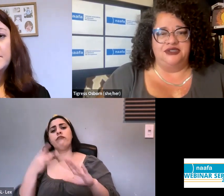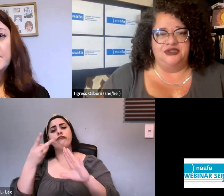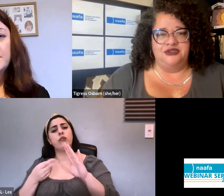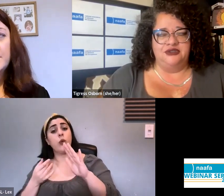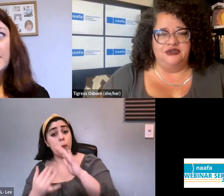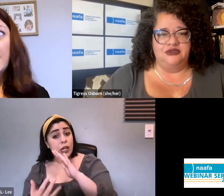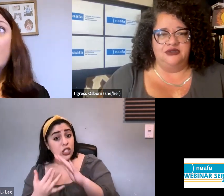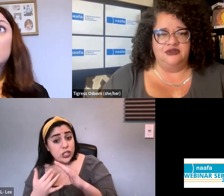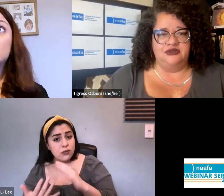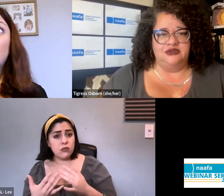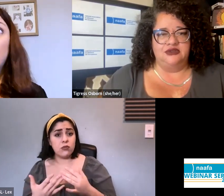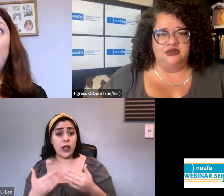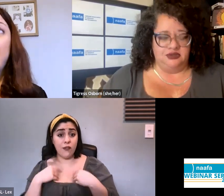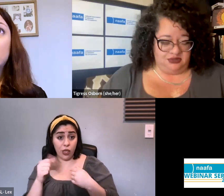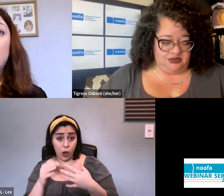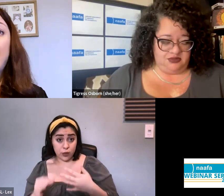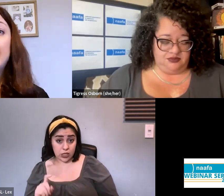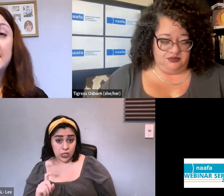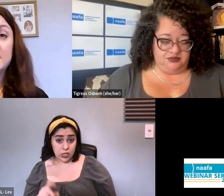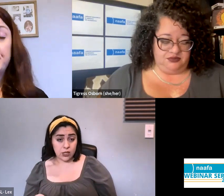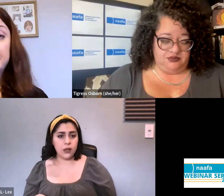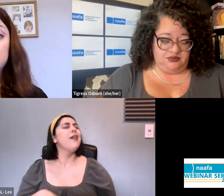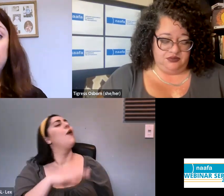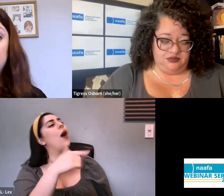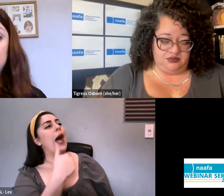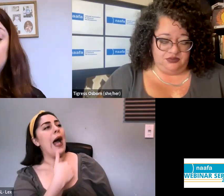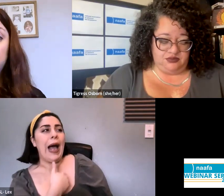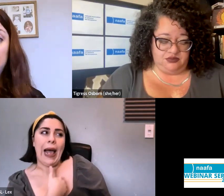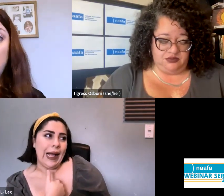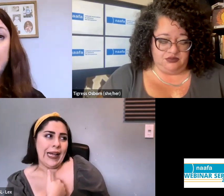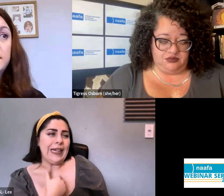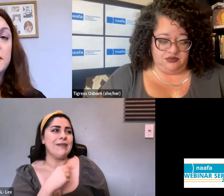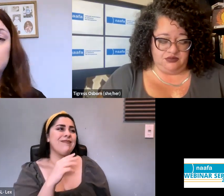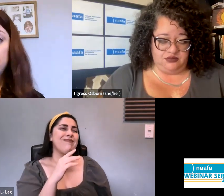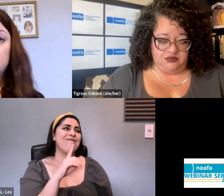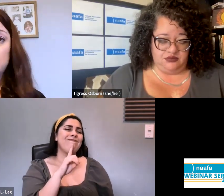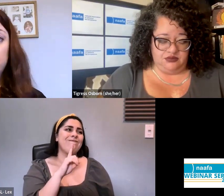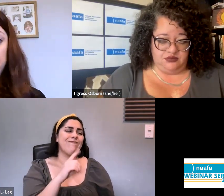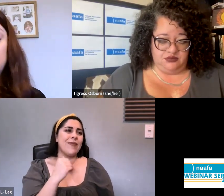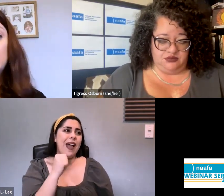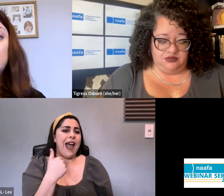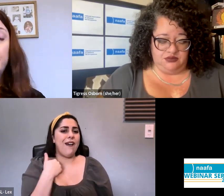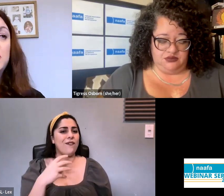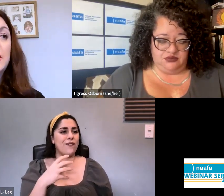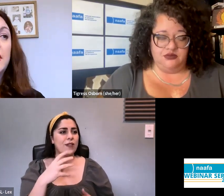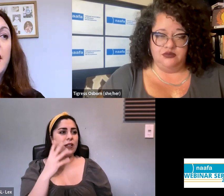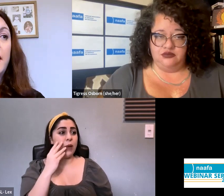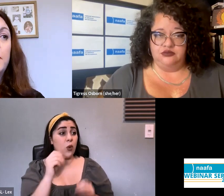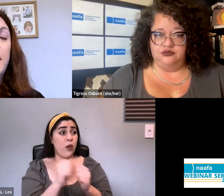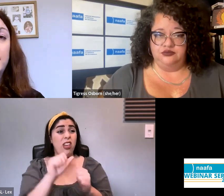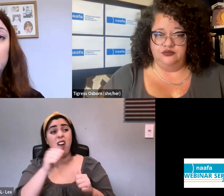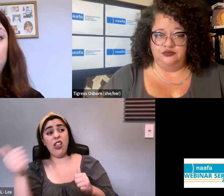funeral director? So I have not had any experience with anything beyond traditional burial or